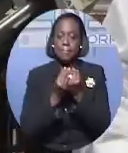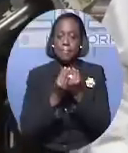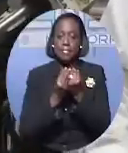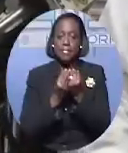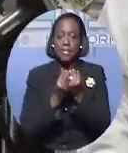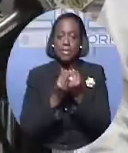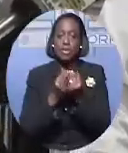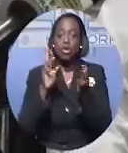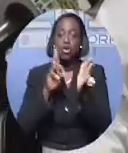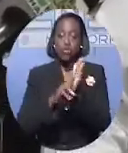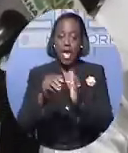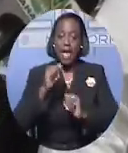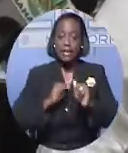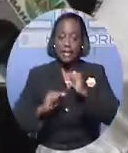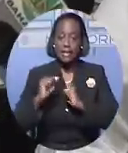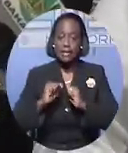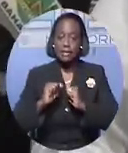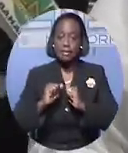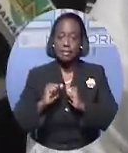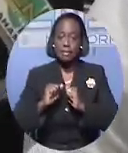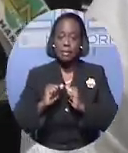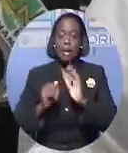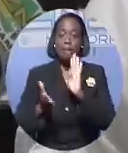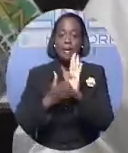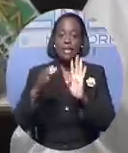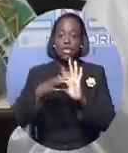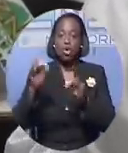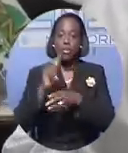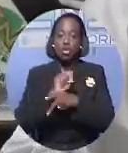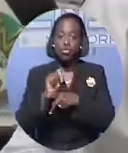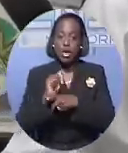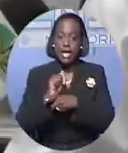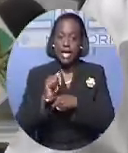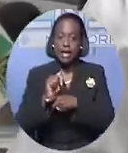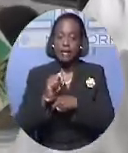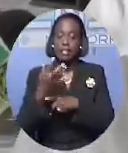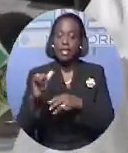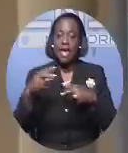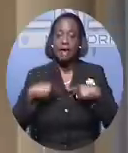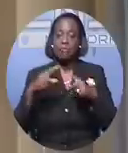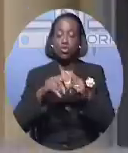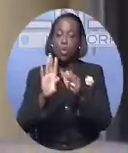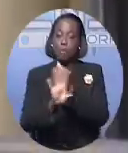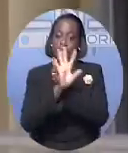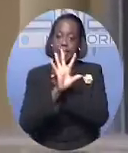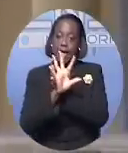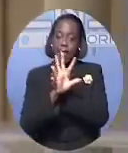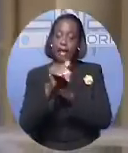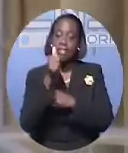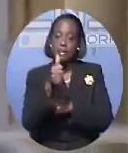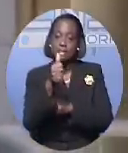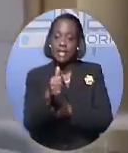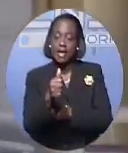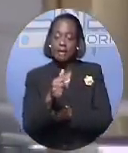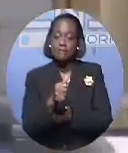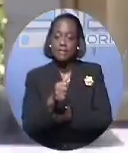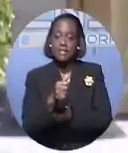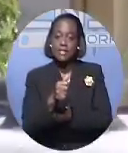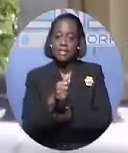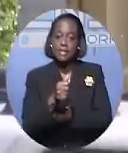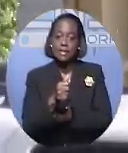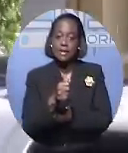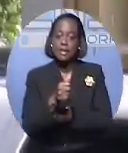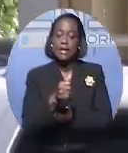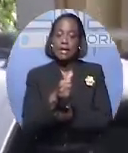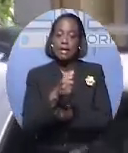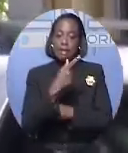reacted based on the training they get to protect themselves, protect the